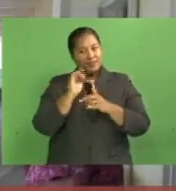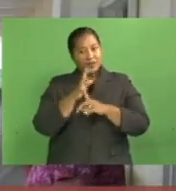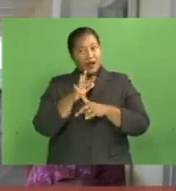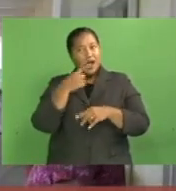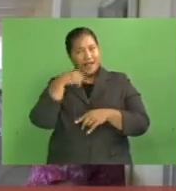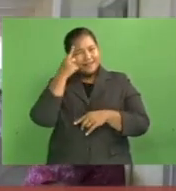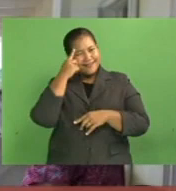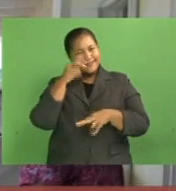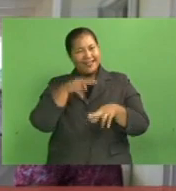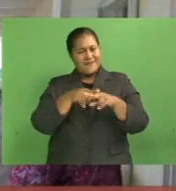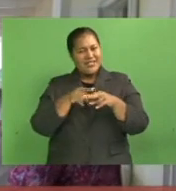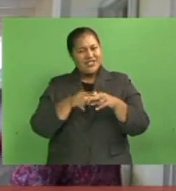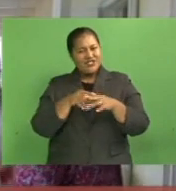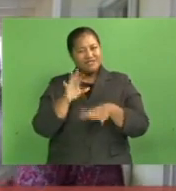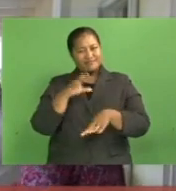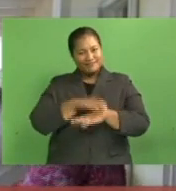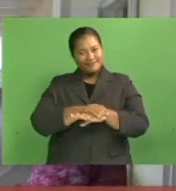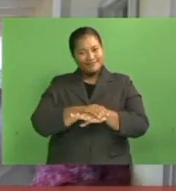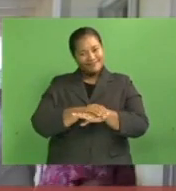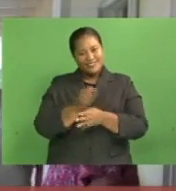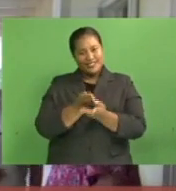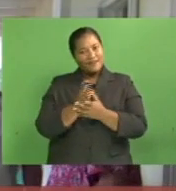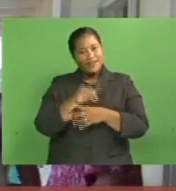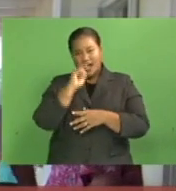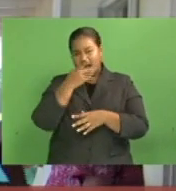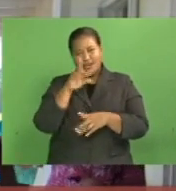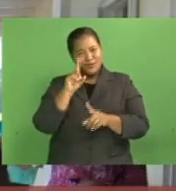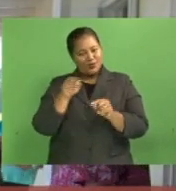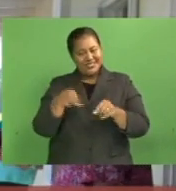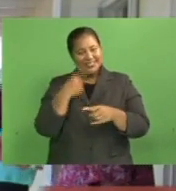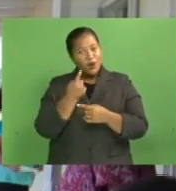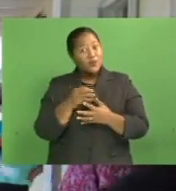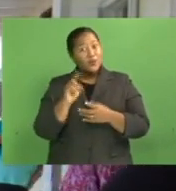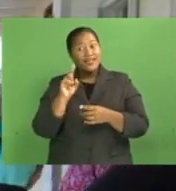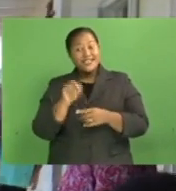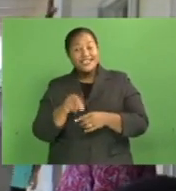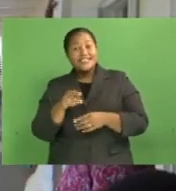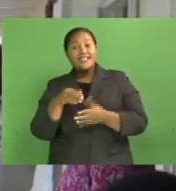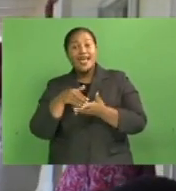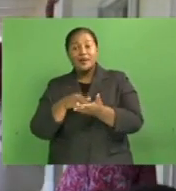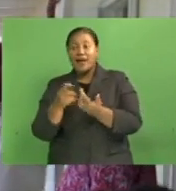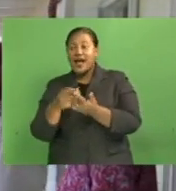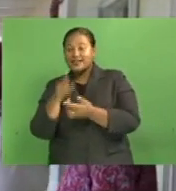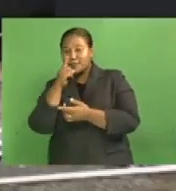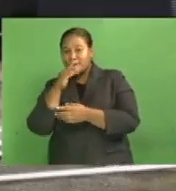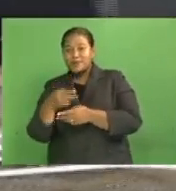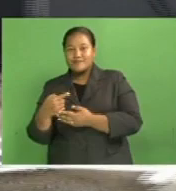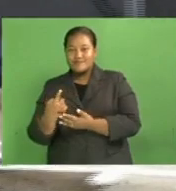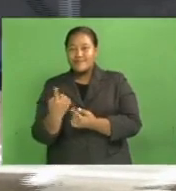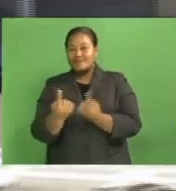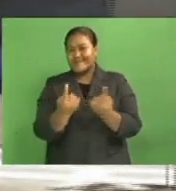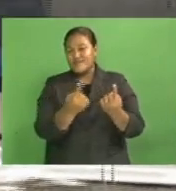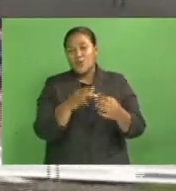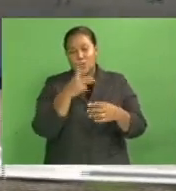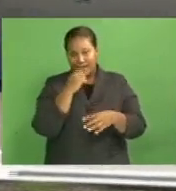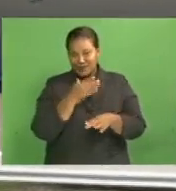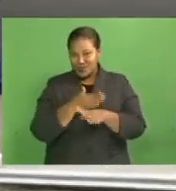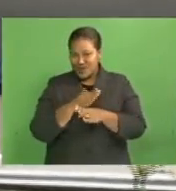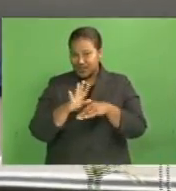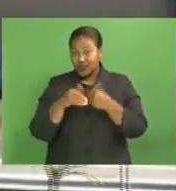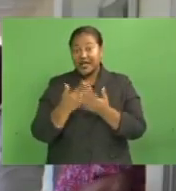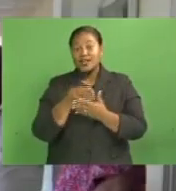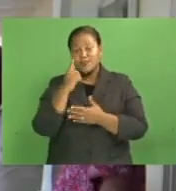Corrections Service cannot handle this alone. It needs the help of other stakeholders. We need to work together so that we can have